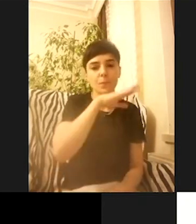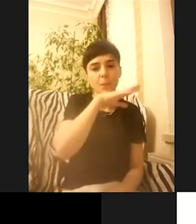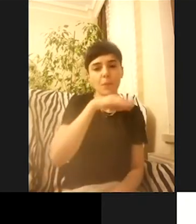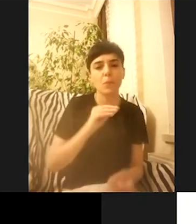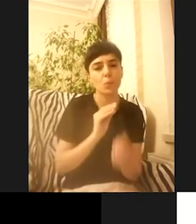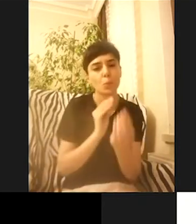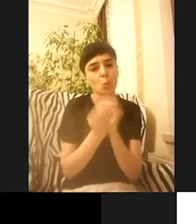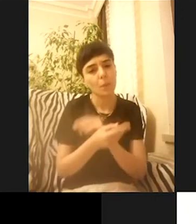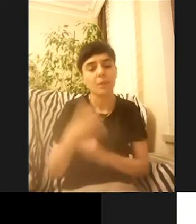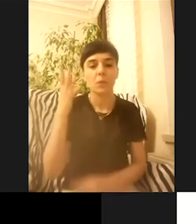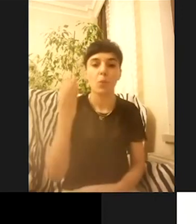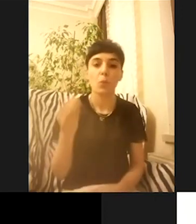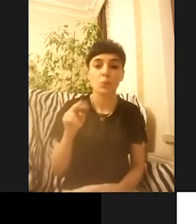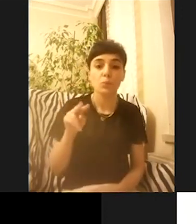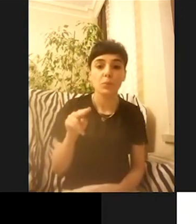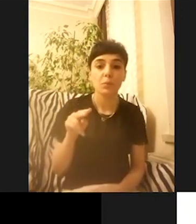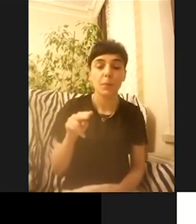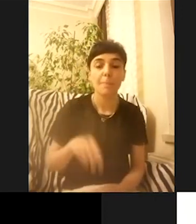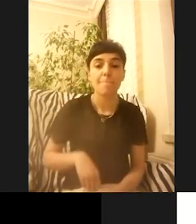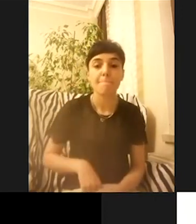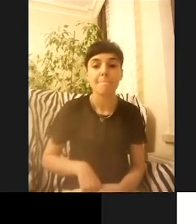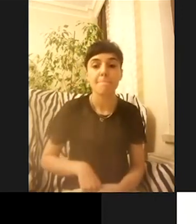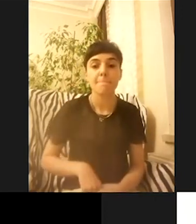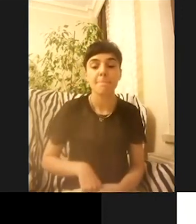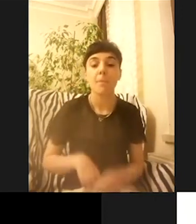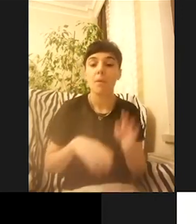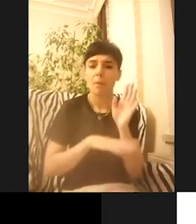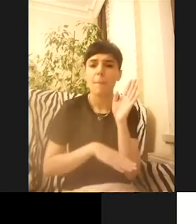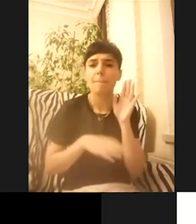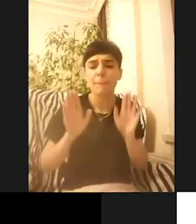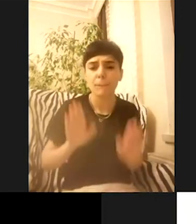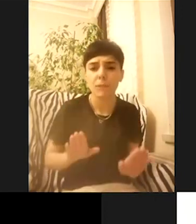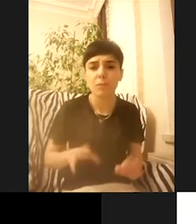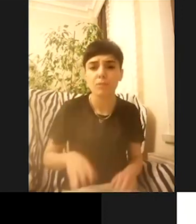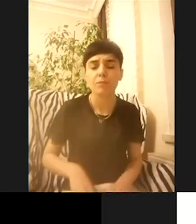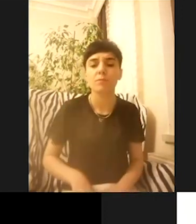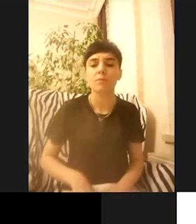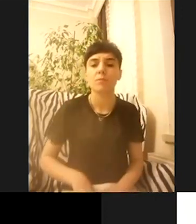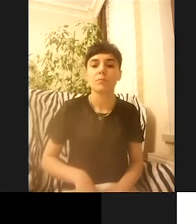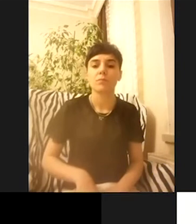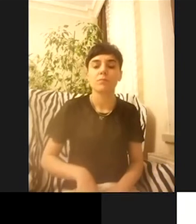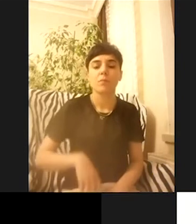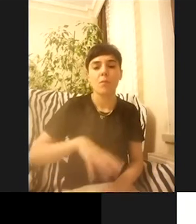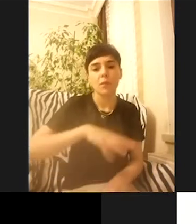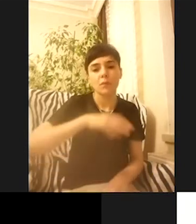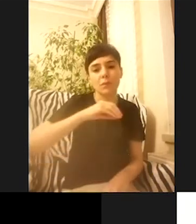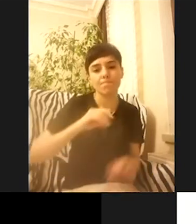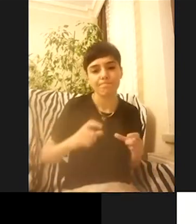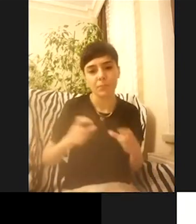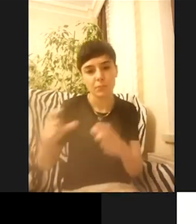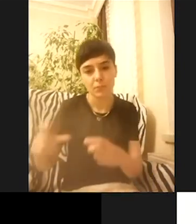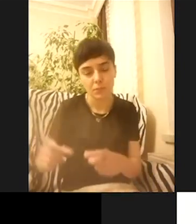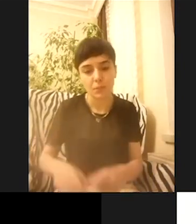islands, like a lot of days on the boat. And a lot of them got sick. Some of them